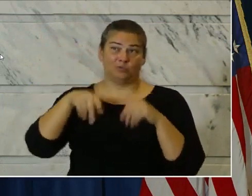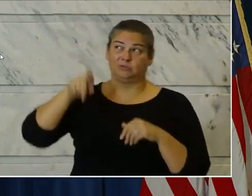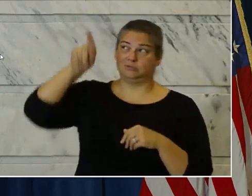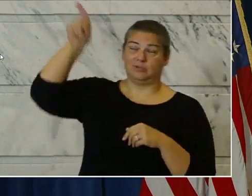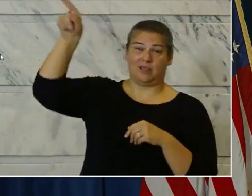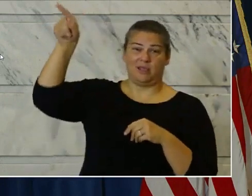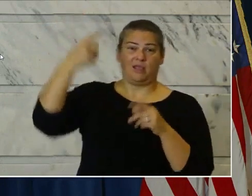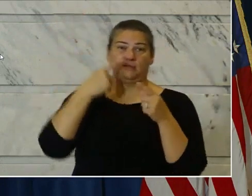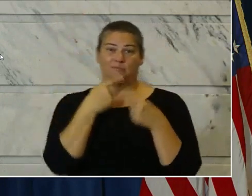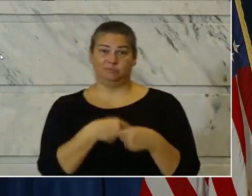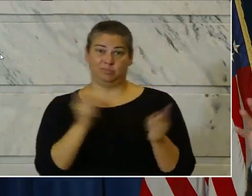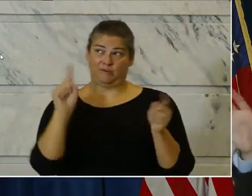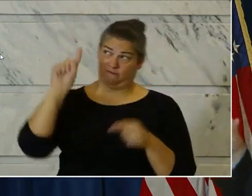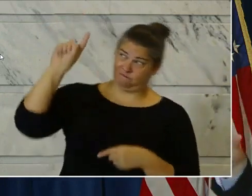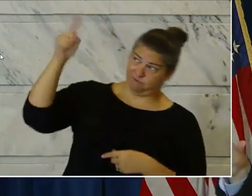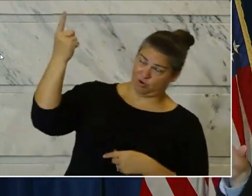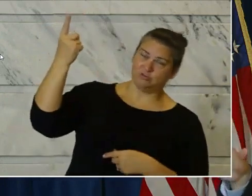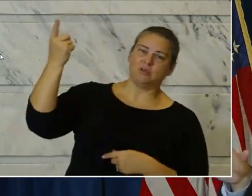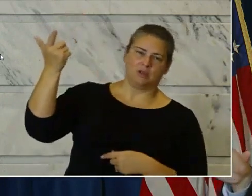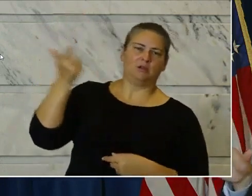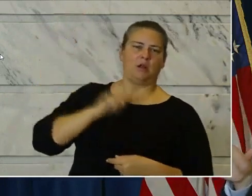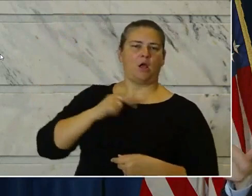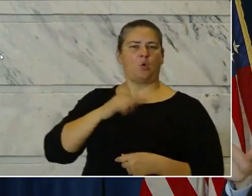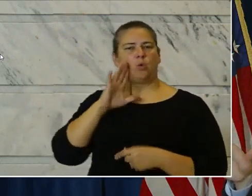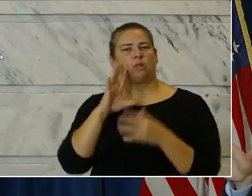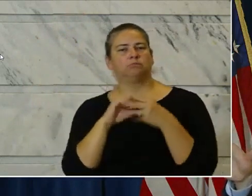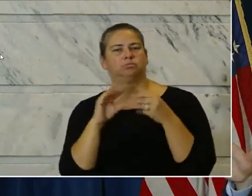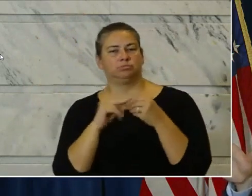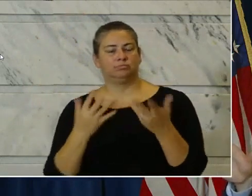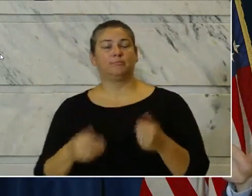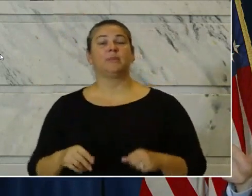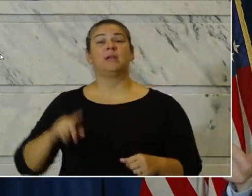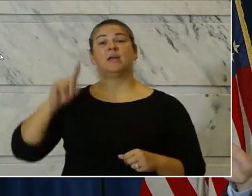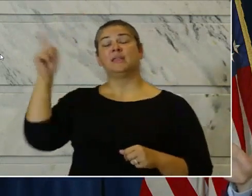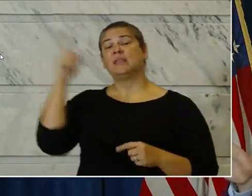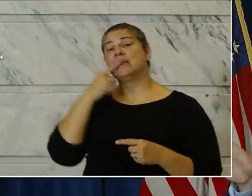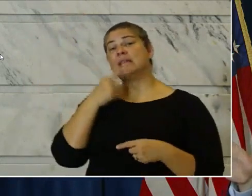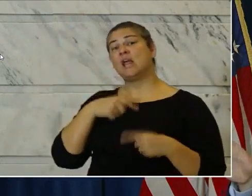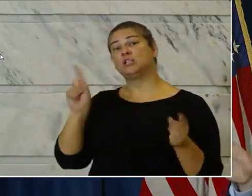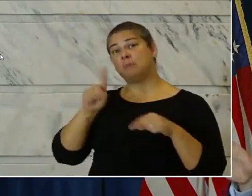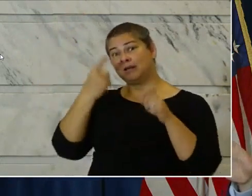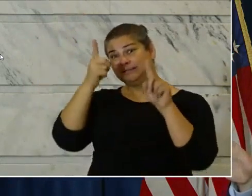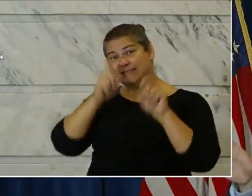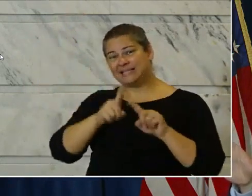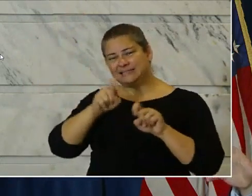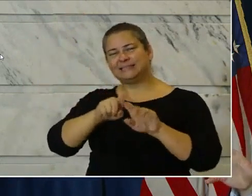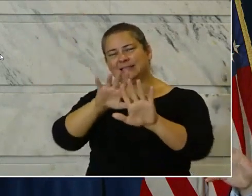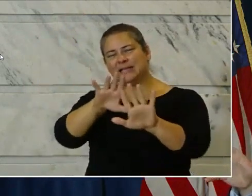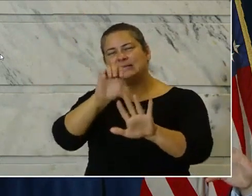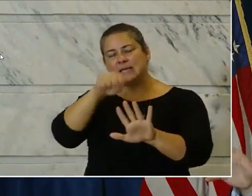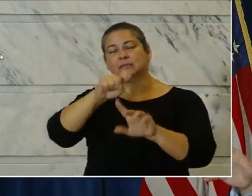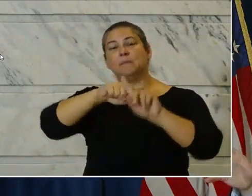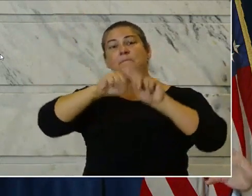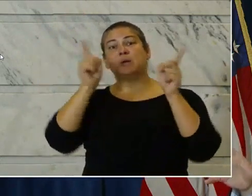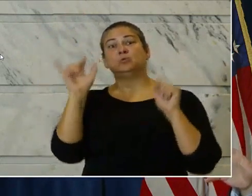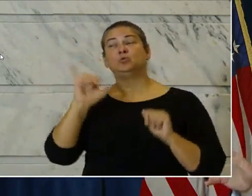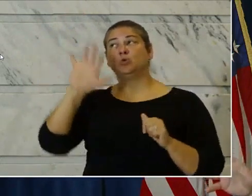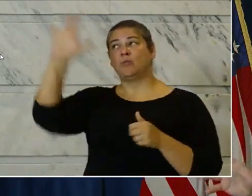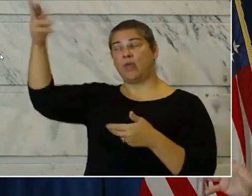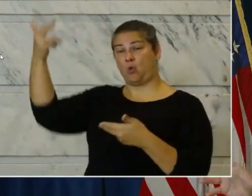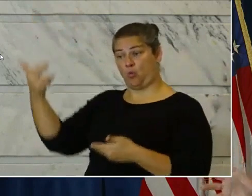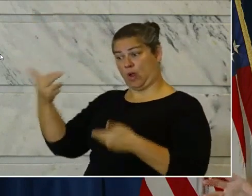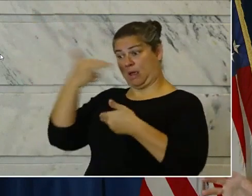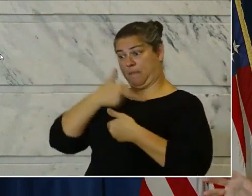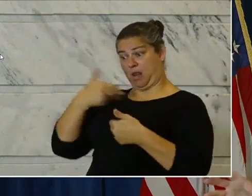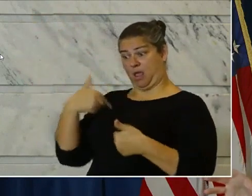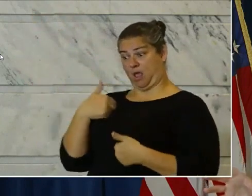though, that not only is an announcement on more testing coming out, but the White House in its most recent recommendations to us is asking us to